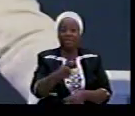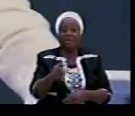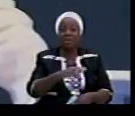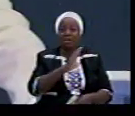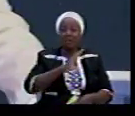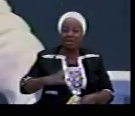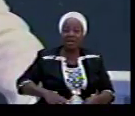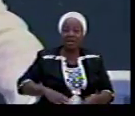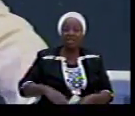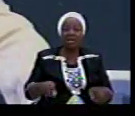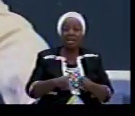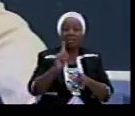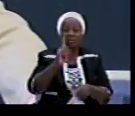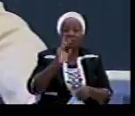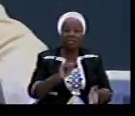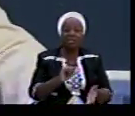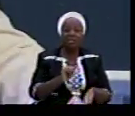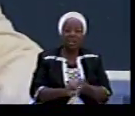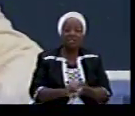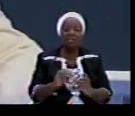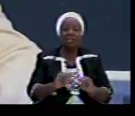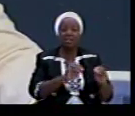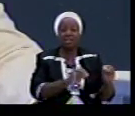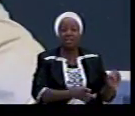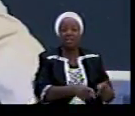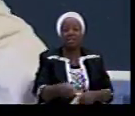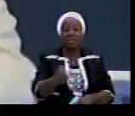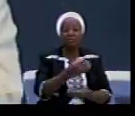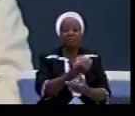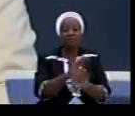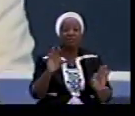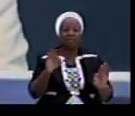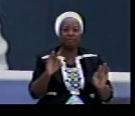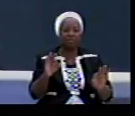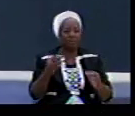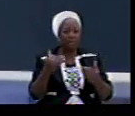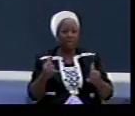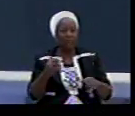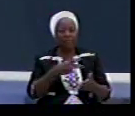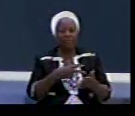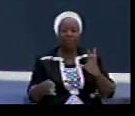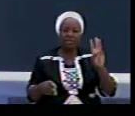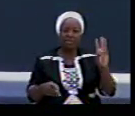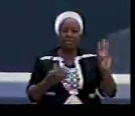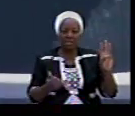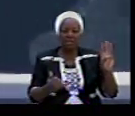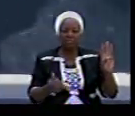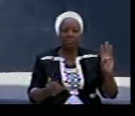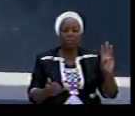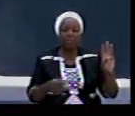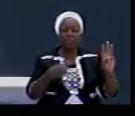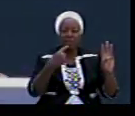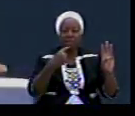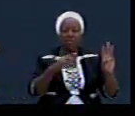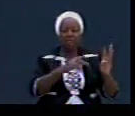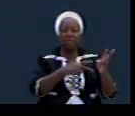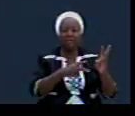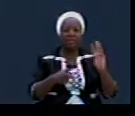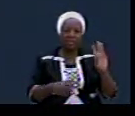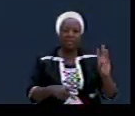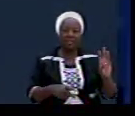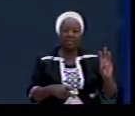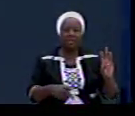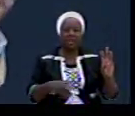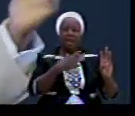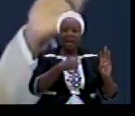that sets them free. Look at verse 6 there. It says in verse 6, and the